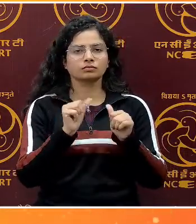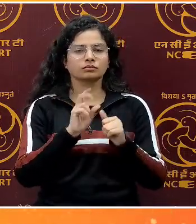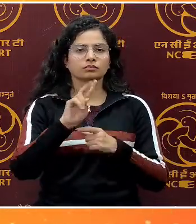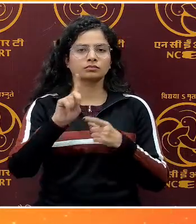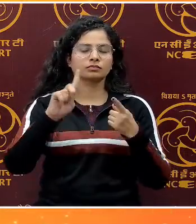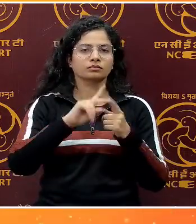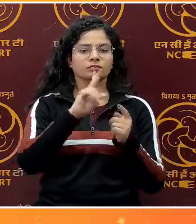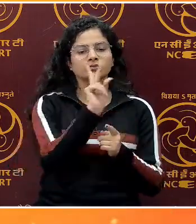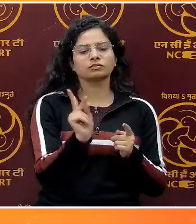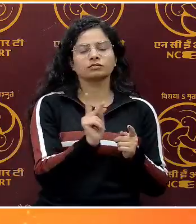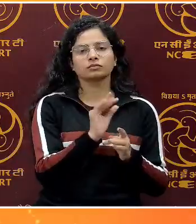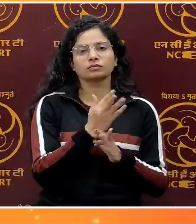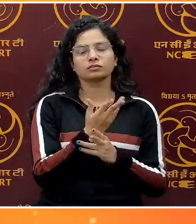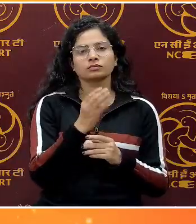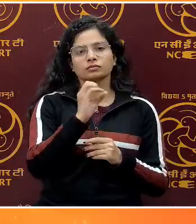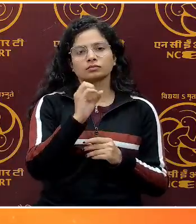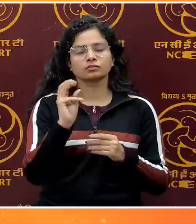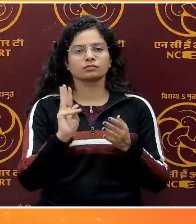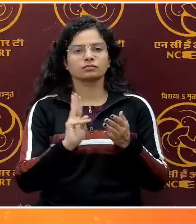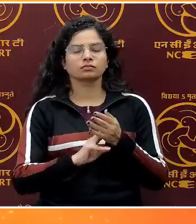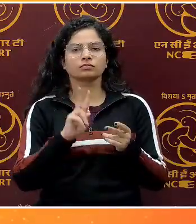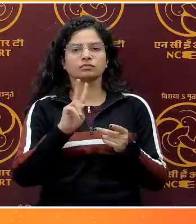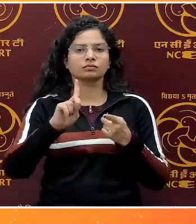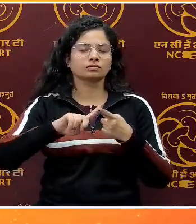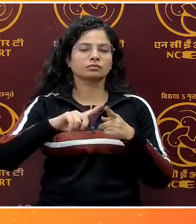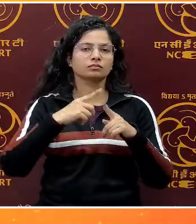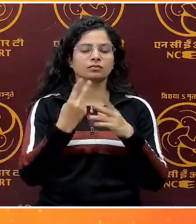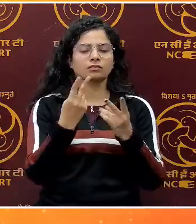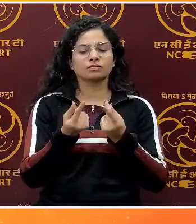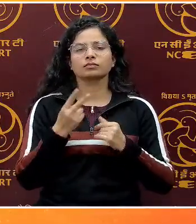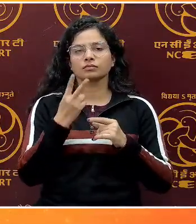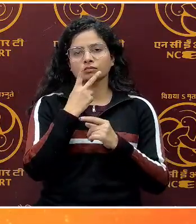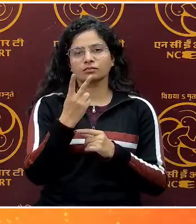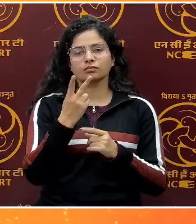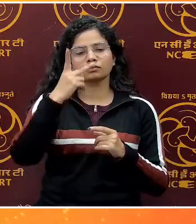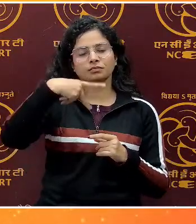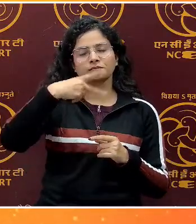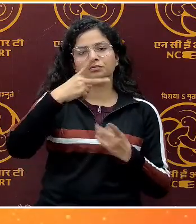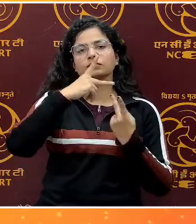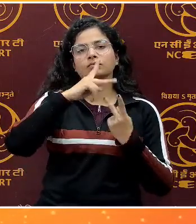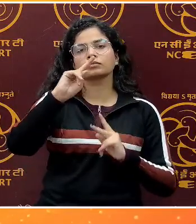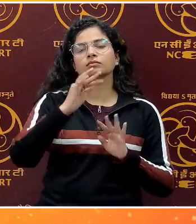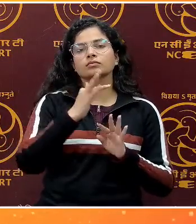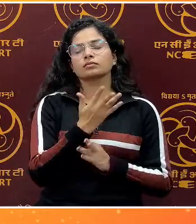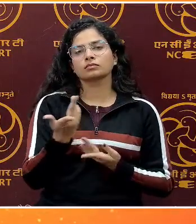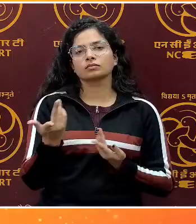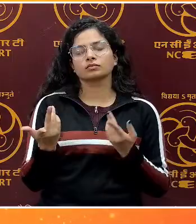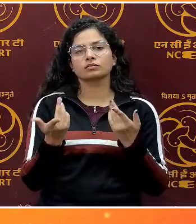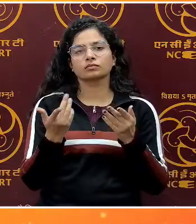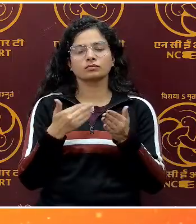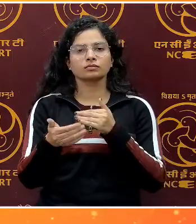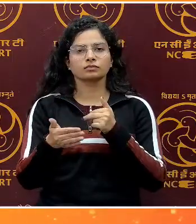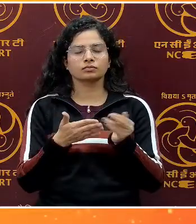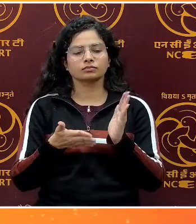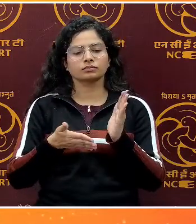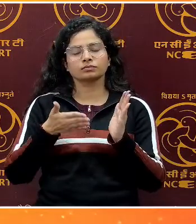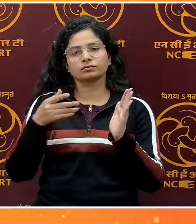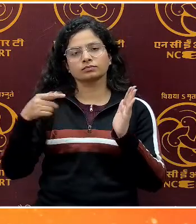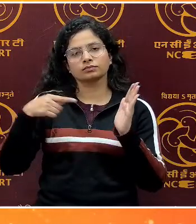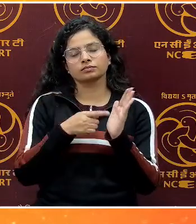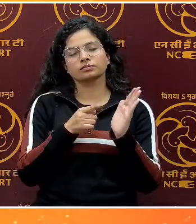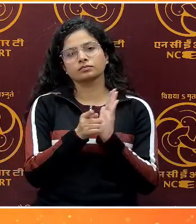convex mirrors. So we'll quickly see how they are different from each other. Sure. So reflecting surface we have seen